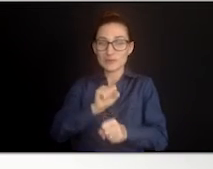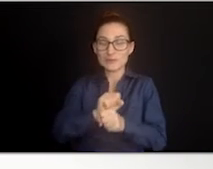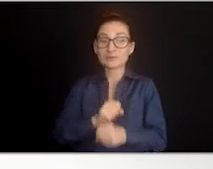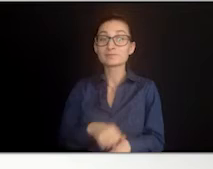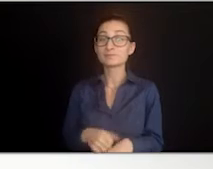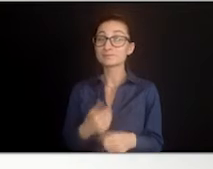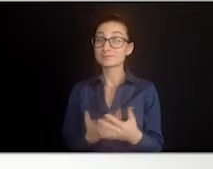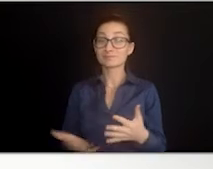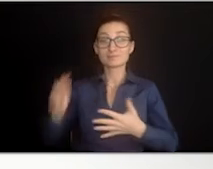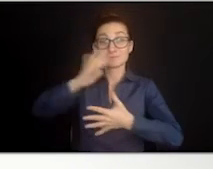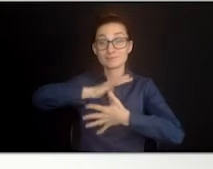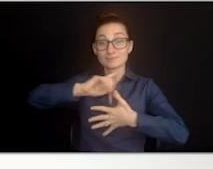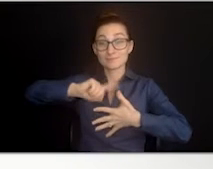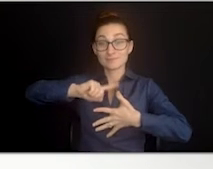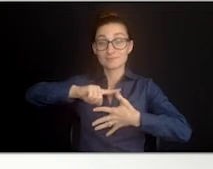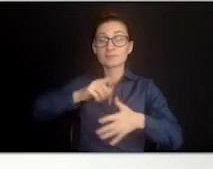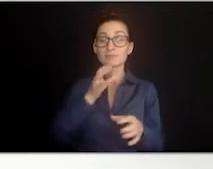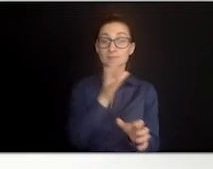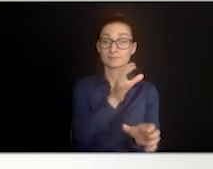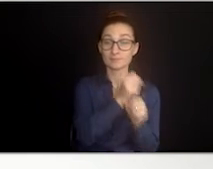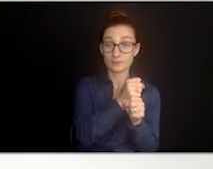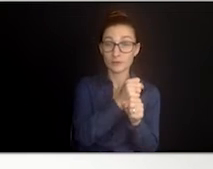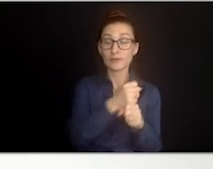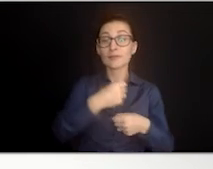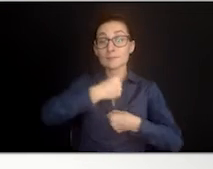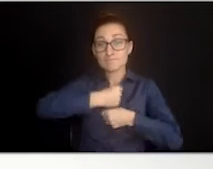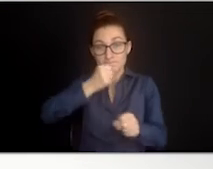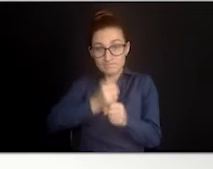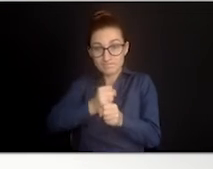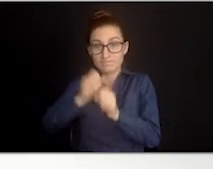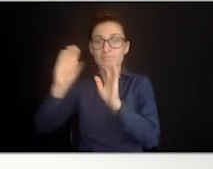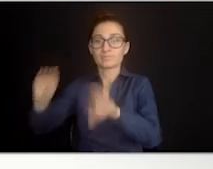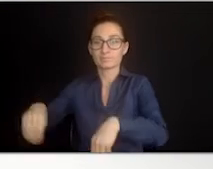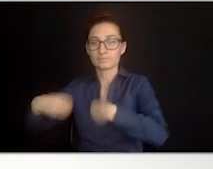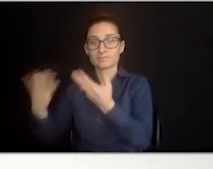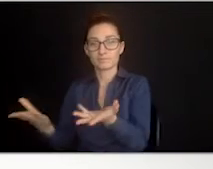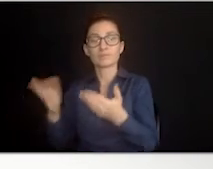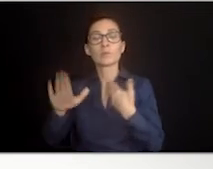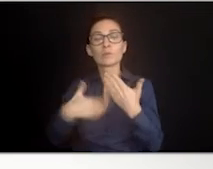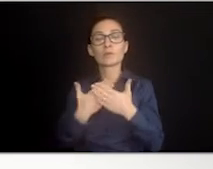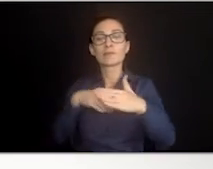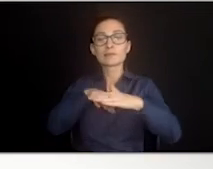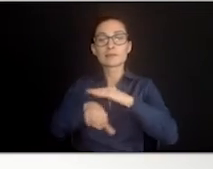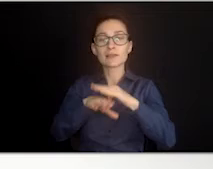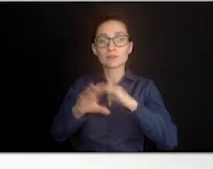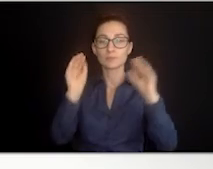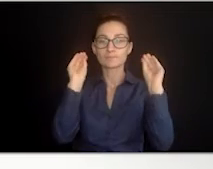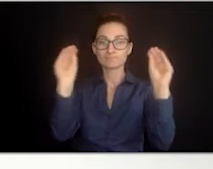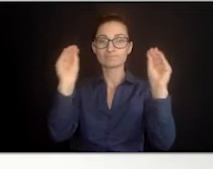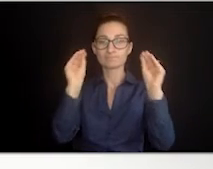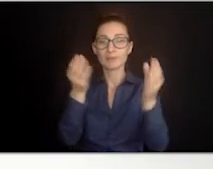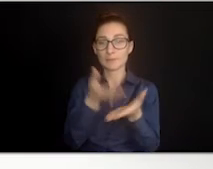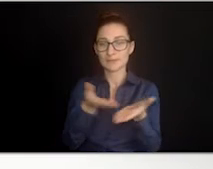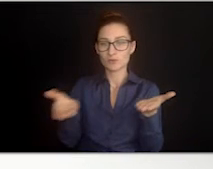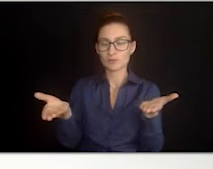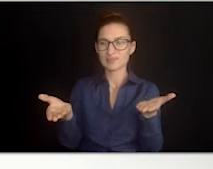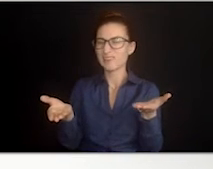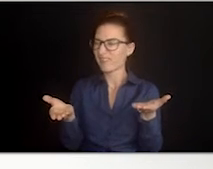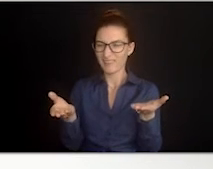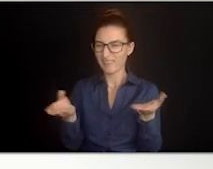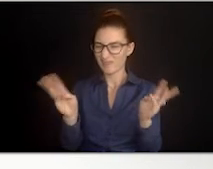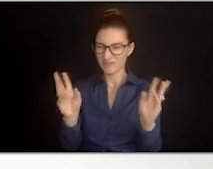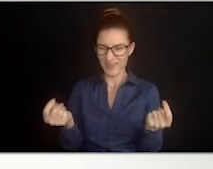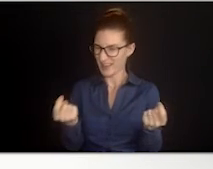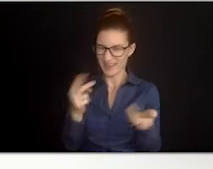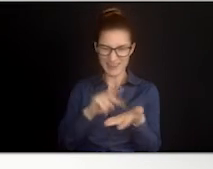the procurement and production and distribution of accessible instructional materials. Well, what the heck does